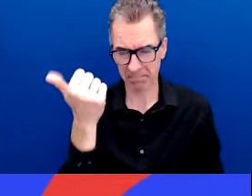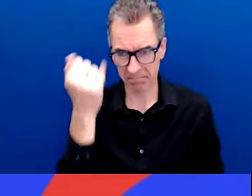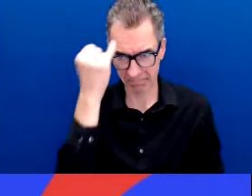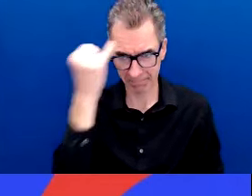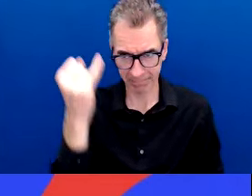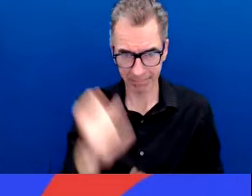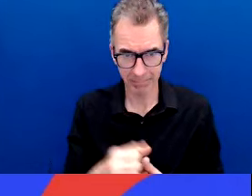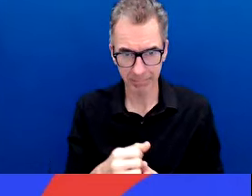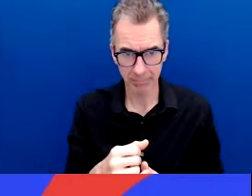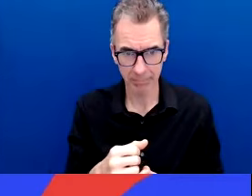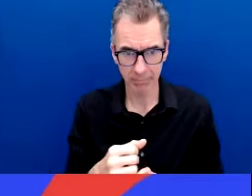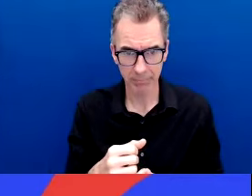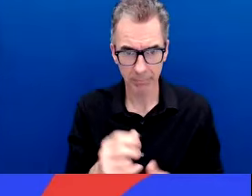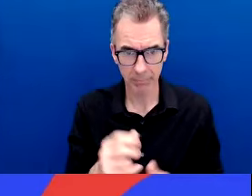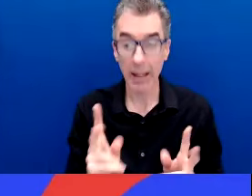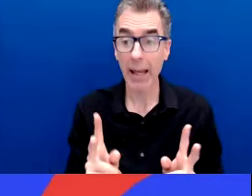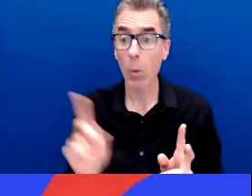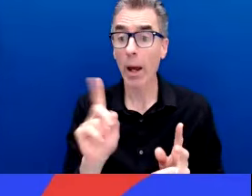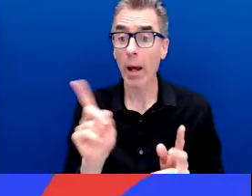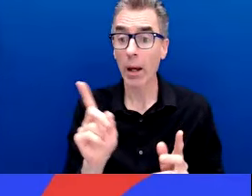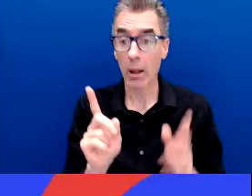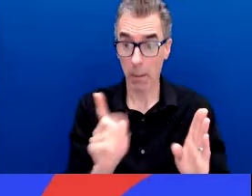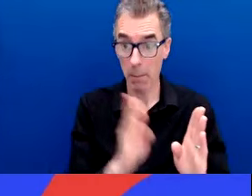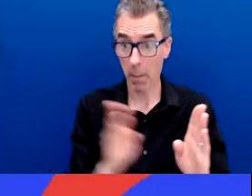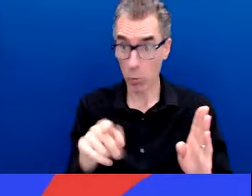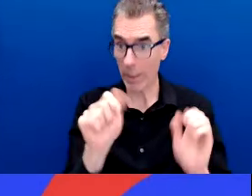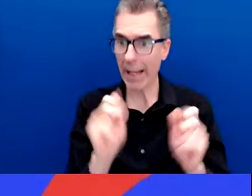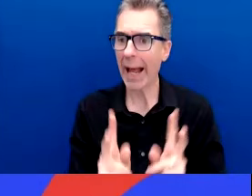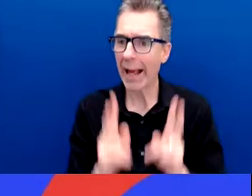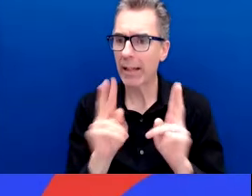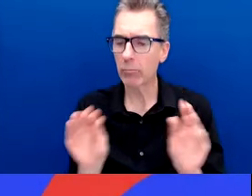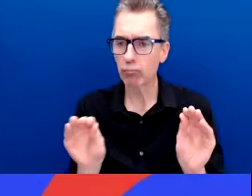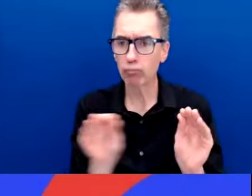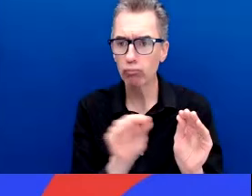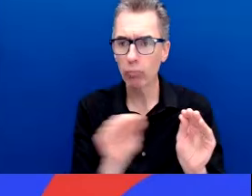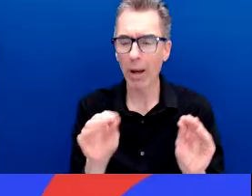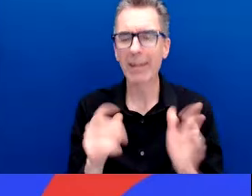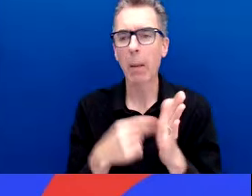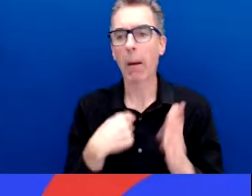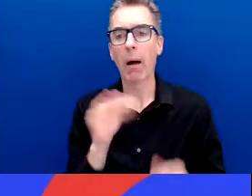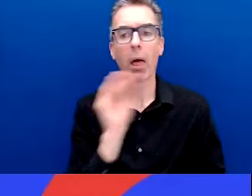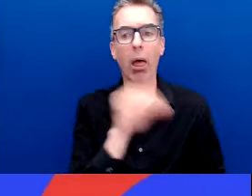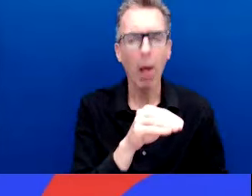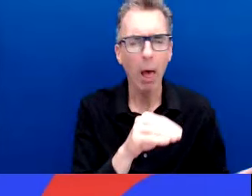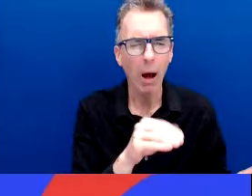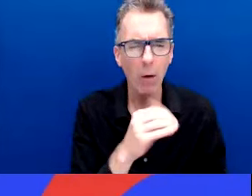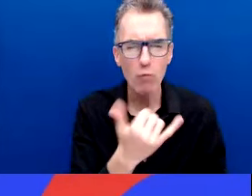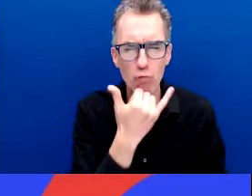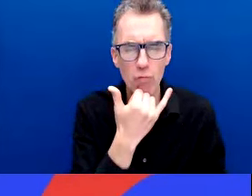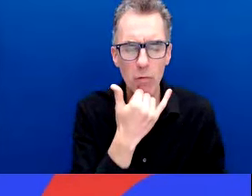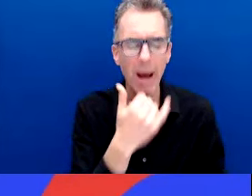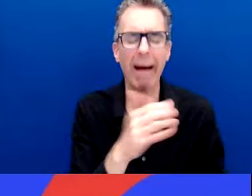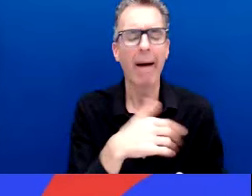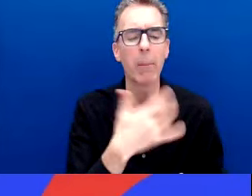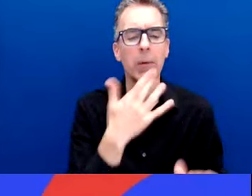you. Oh, editing placement of the interaction. So I'm very good at putting it in the wrong spot. So I learned how to edit that